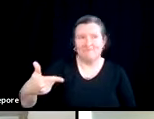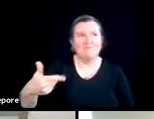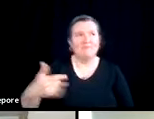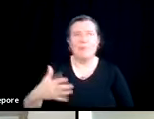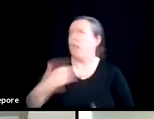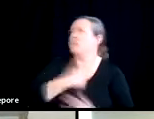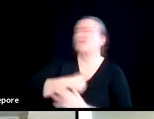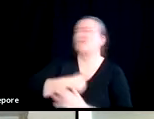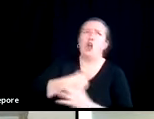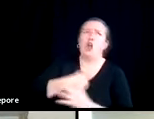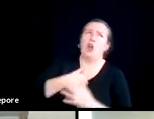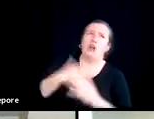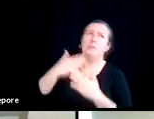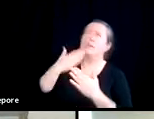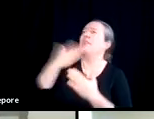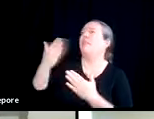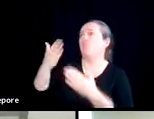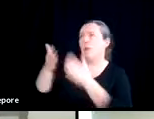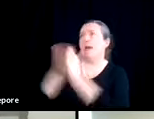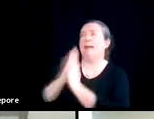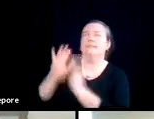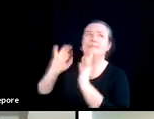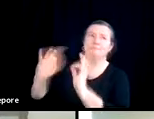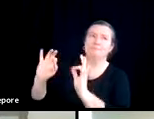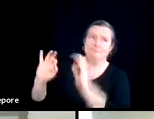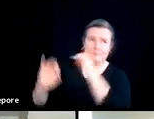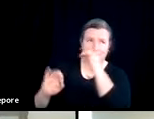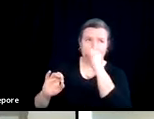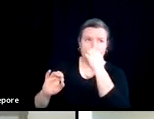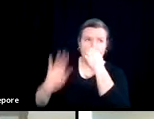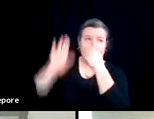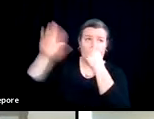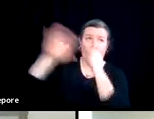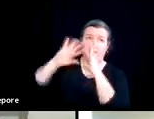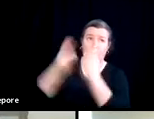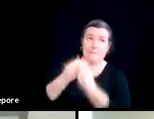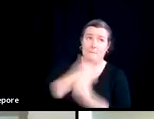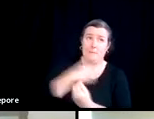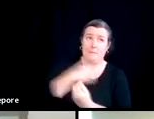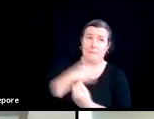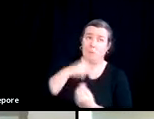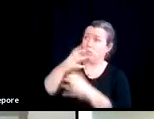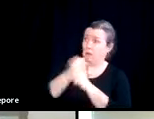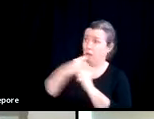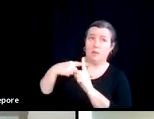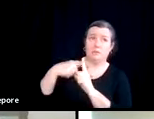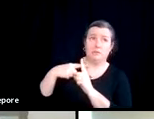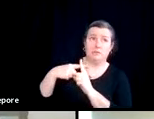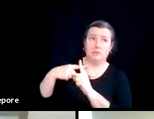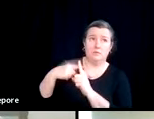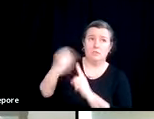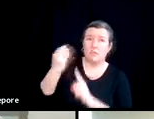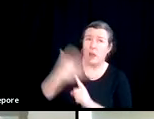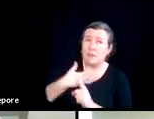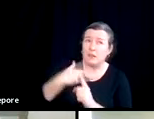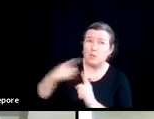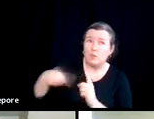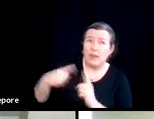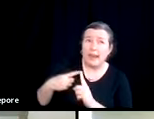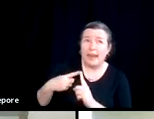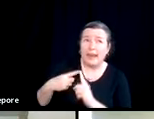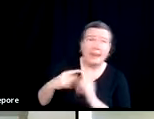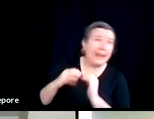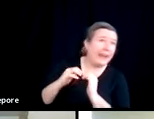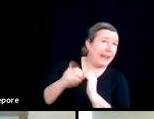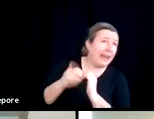for asking. The family member who tested positive, can you tell me when and how the exposure came